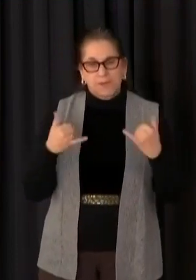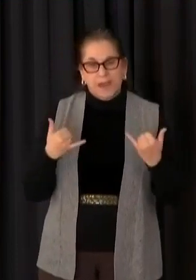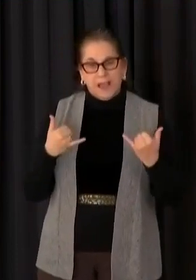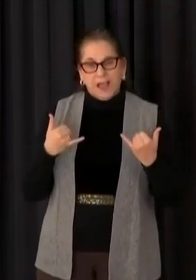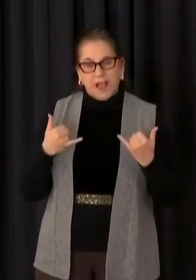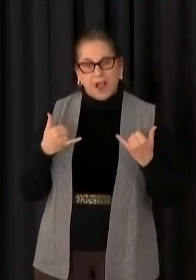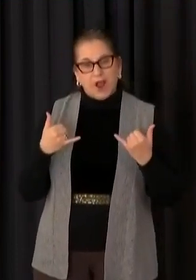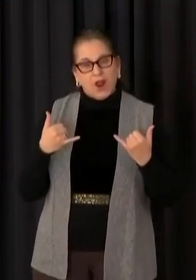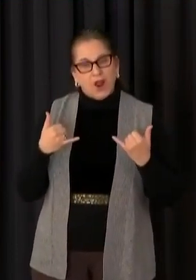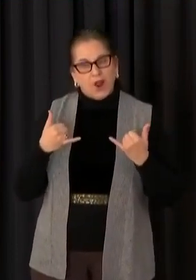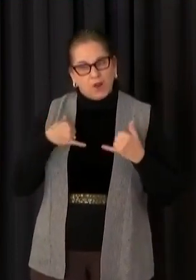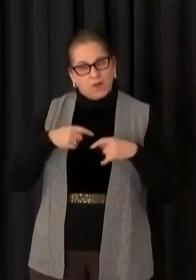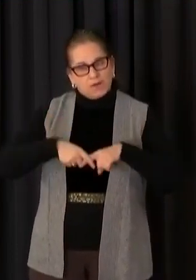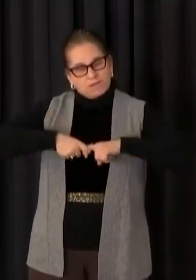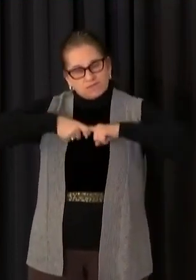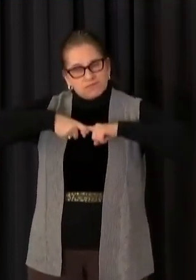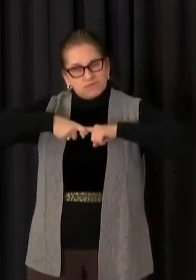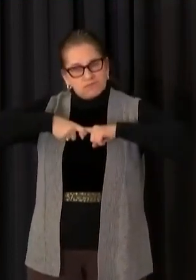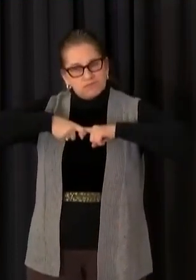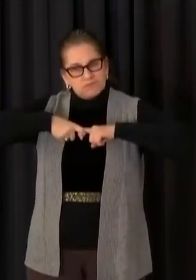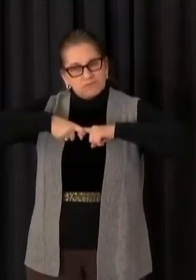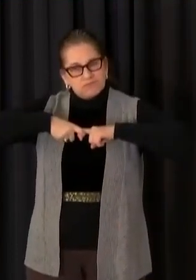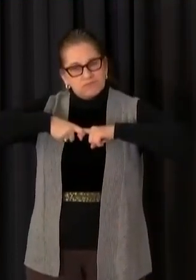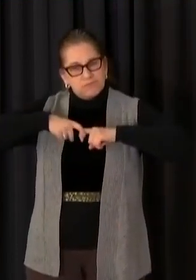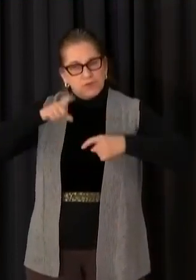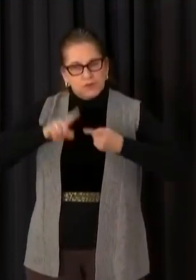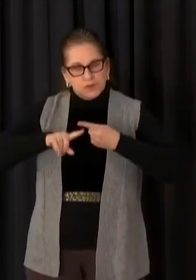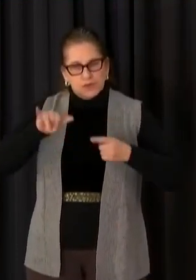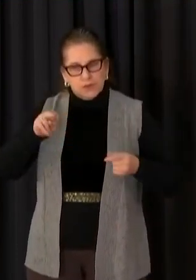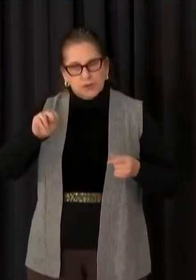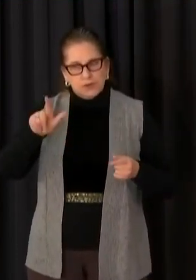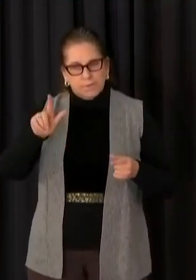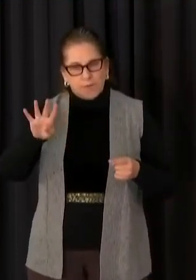additional emergency through the 24th, and we'll continue to observe our